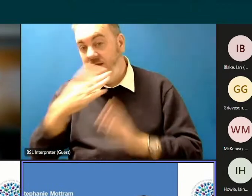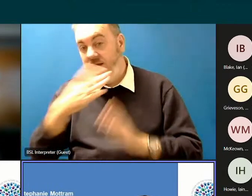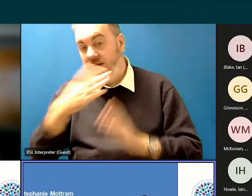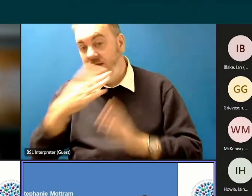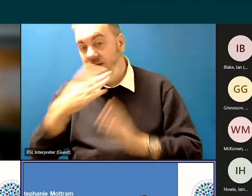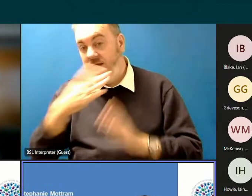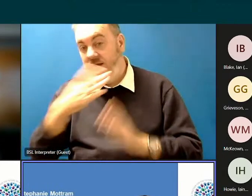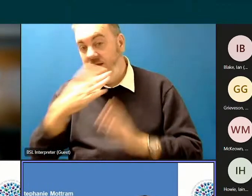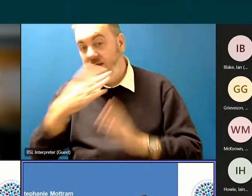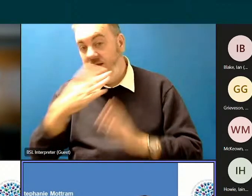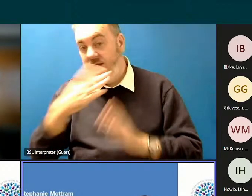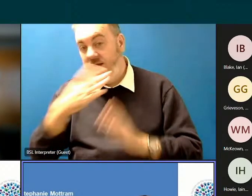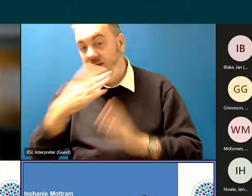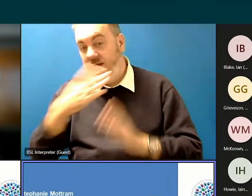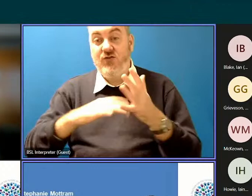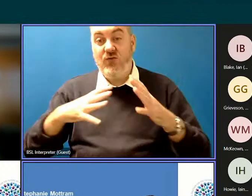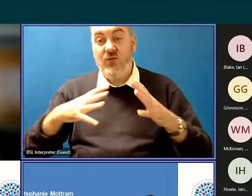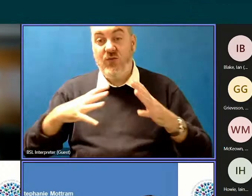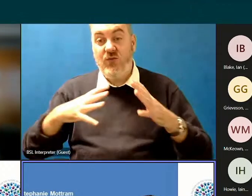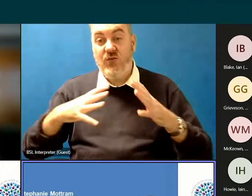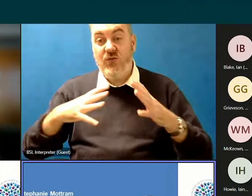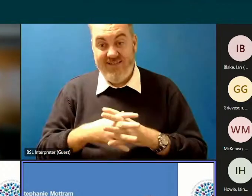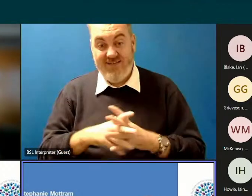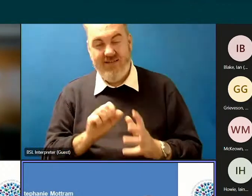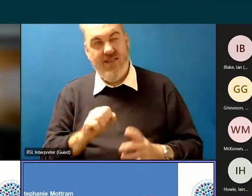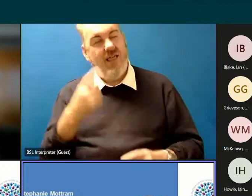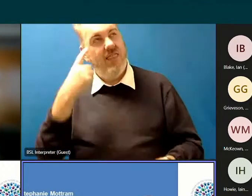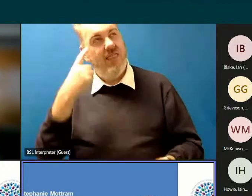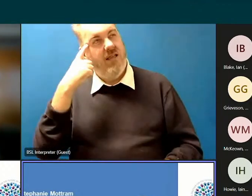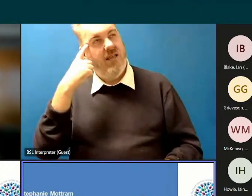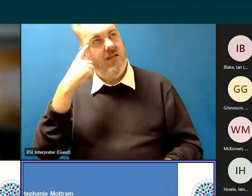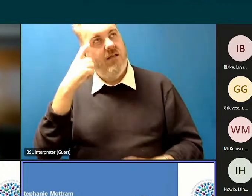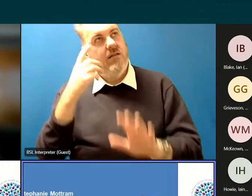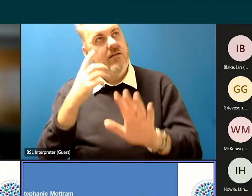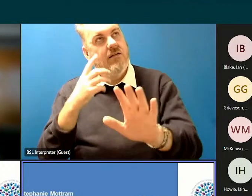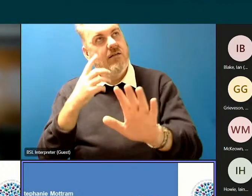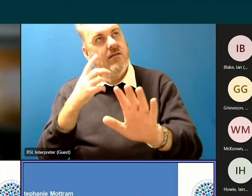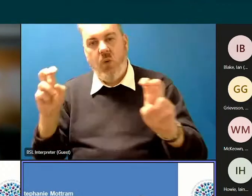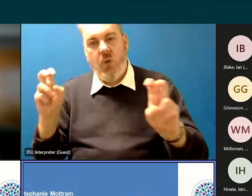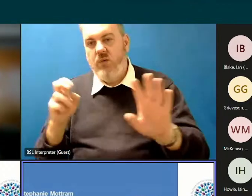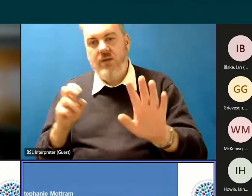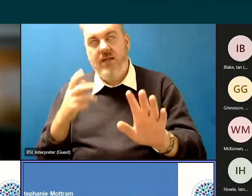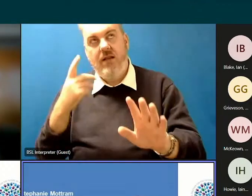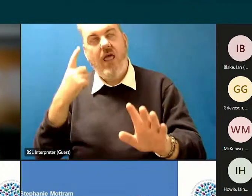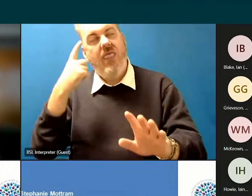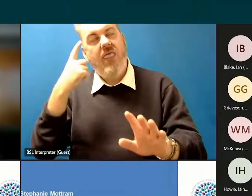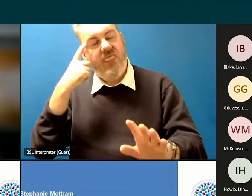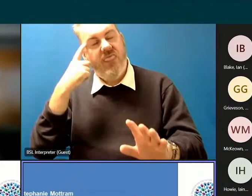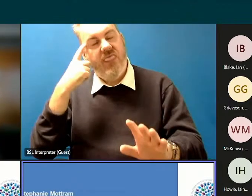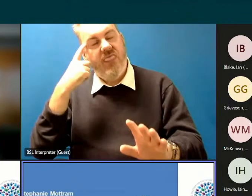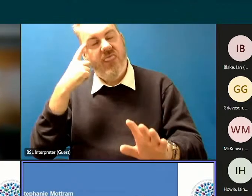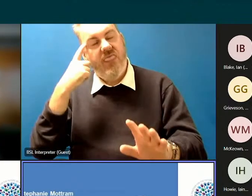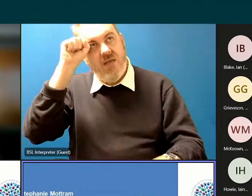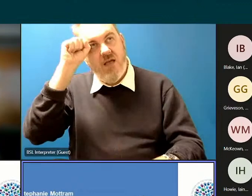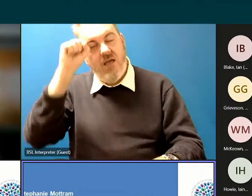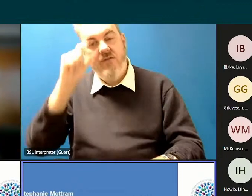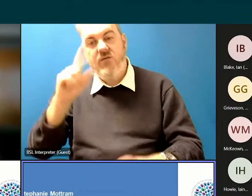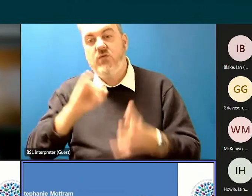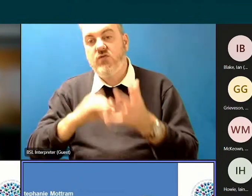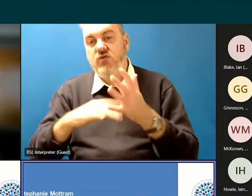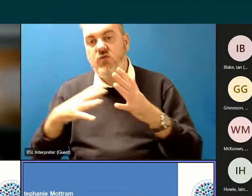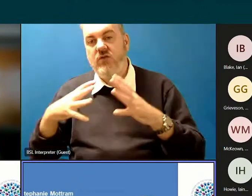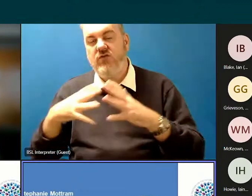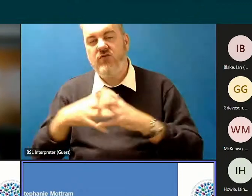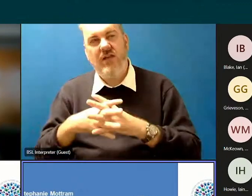now and this is off the top of my head, so please don't quote me on this. I think the figure